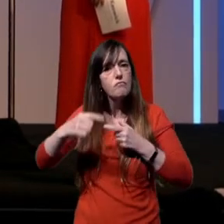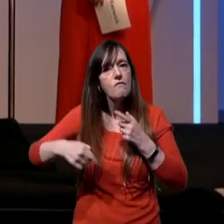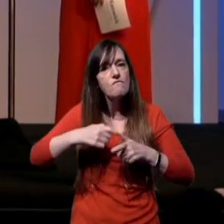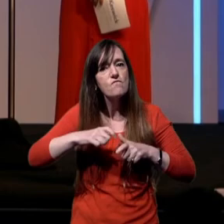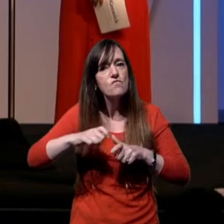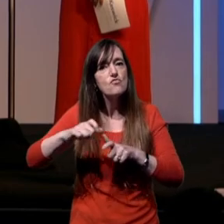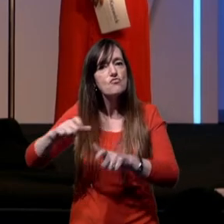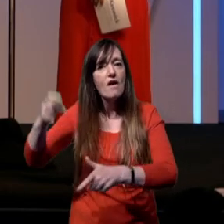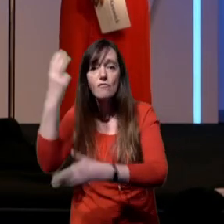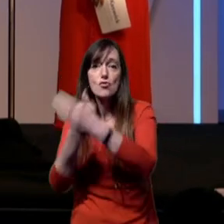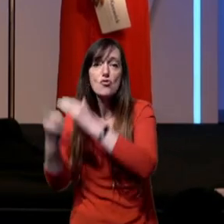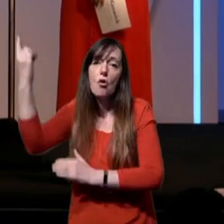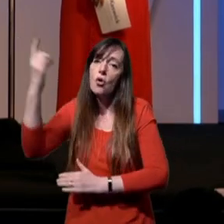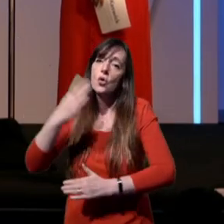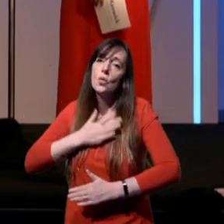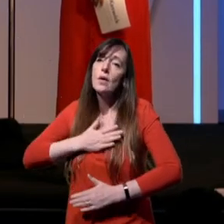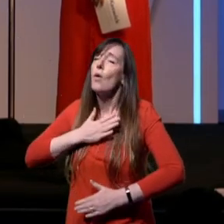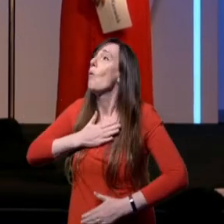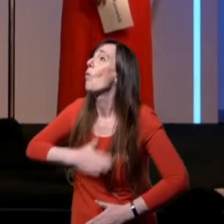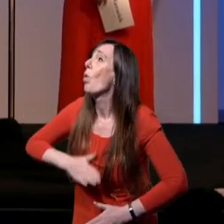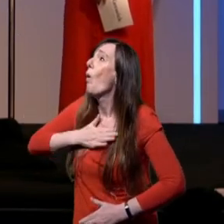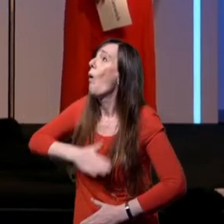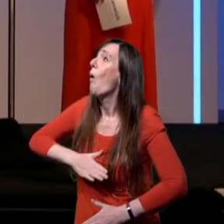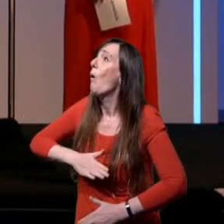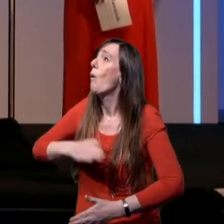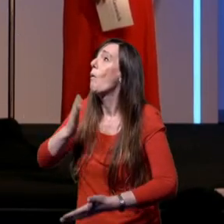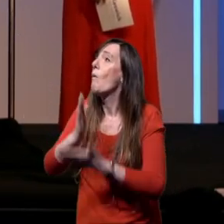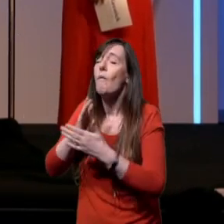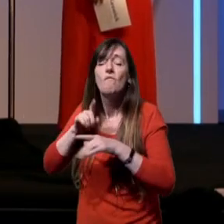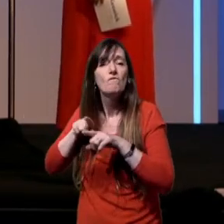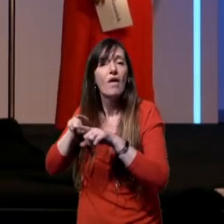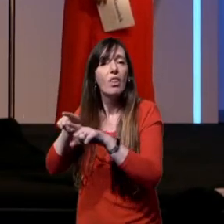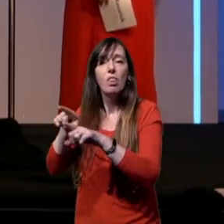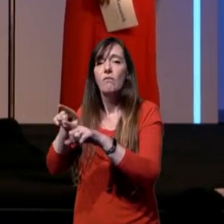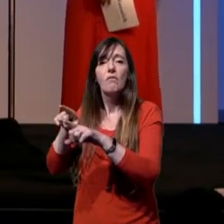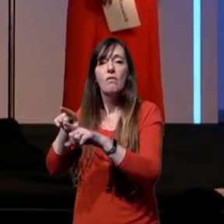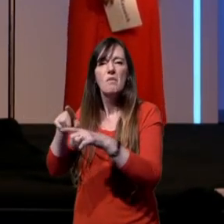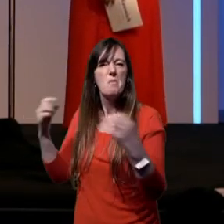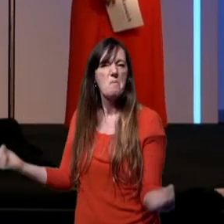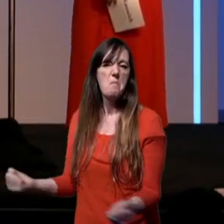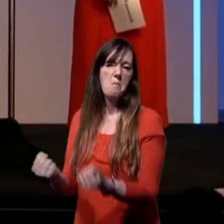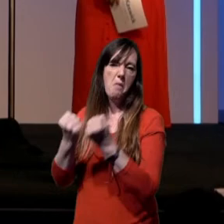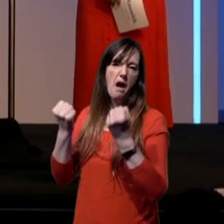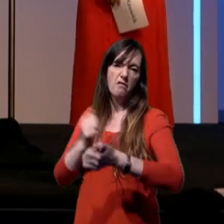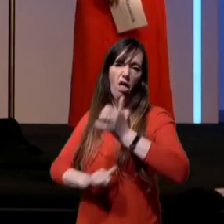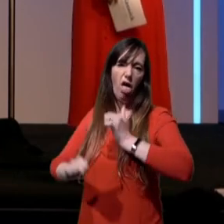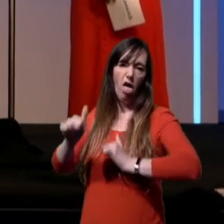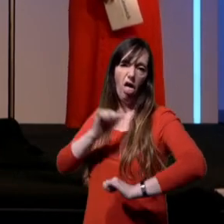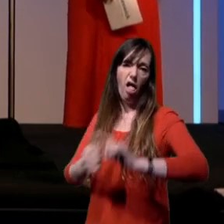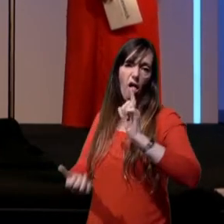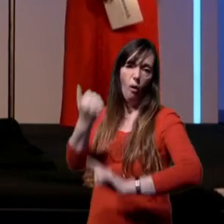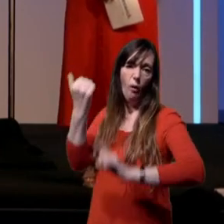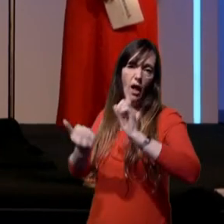We long to be faithful to you, not powerful, not winning at life.